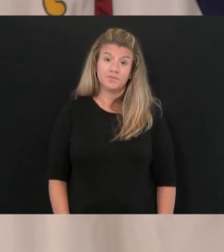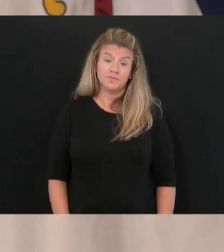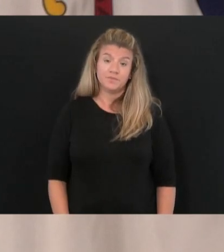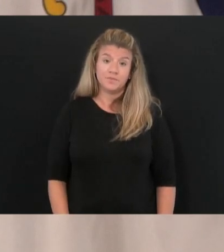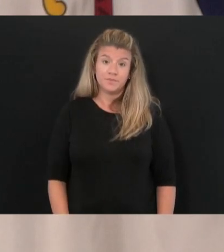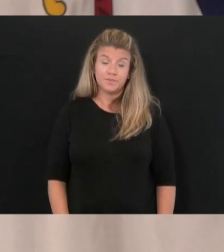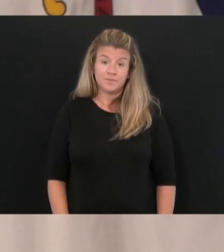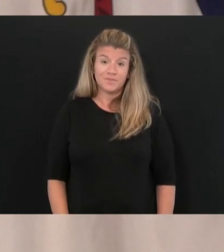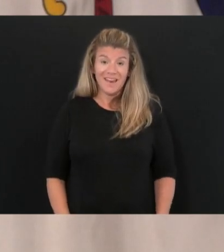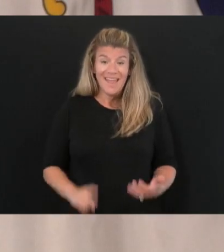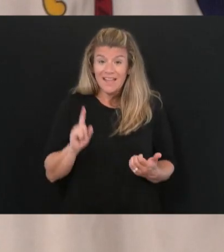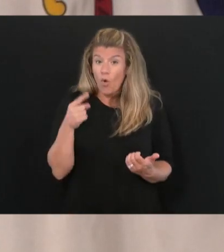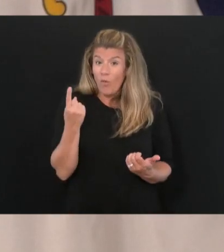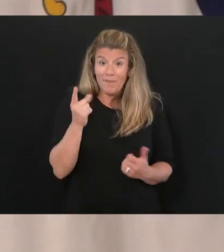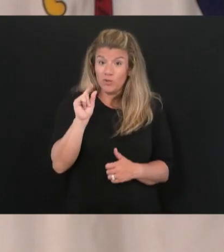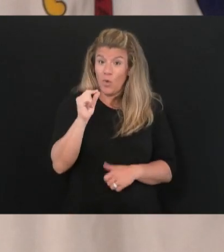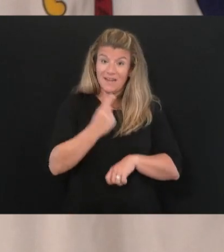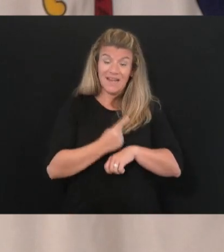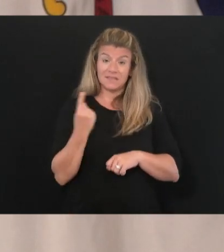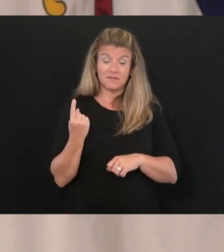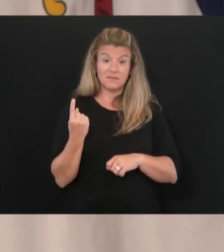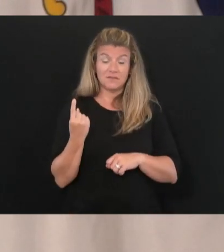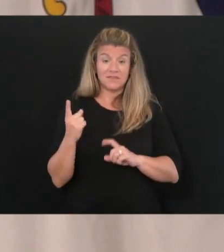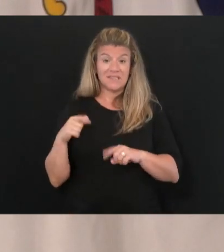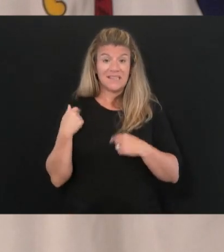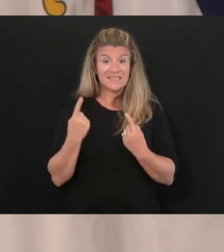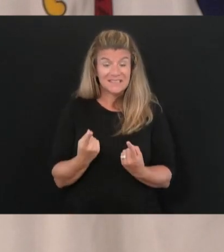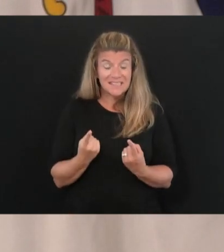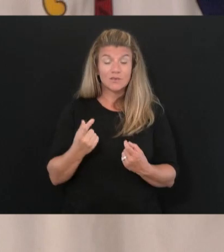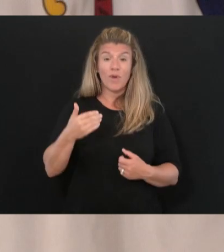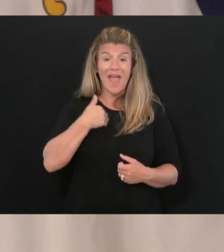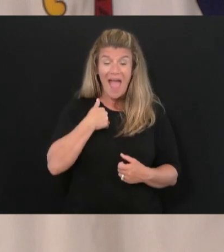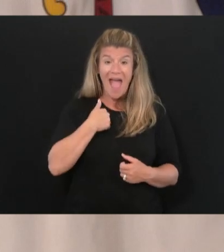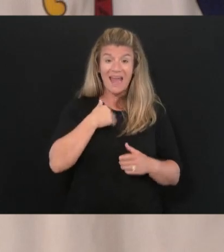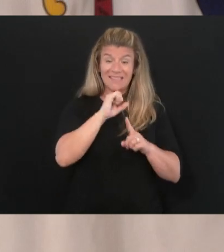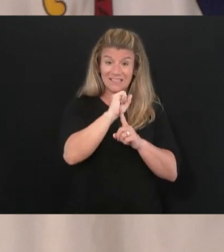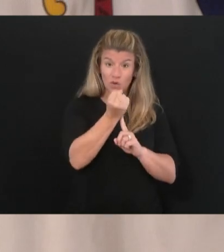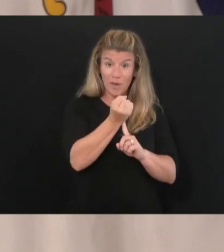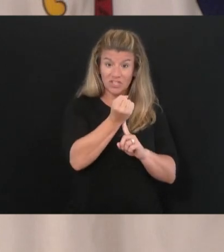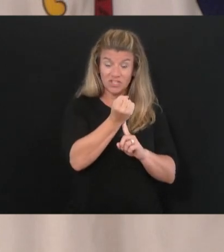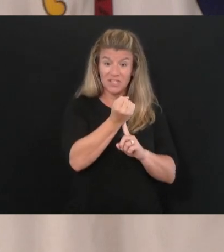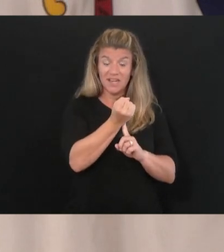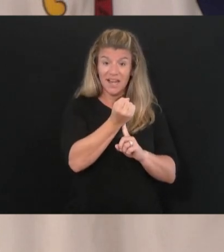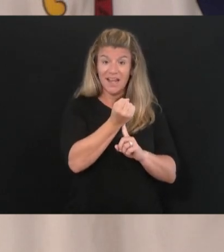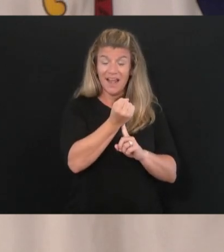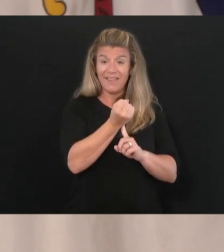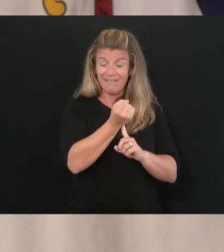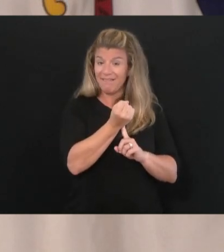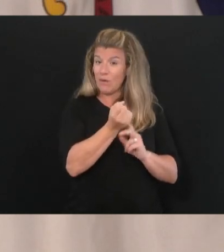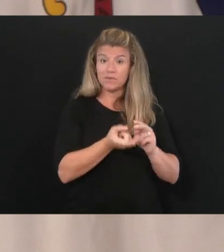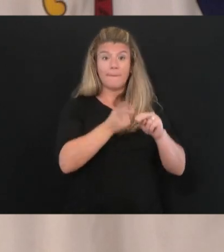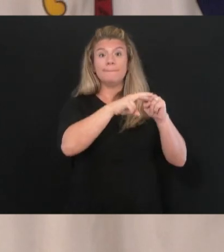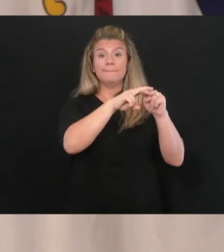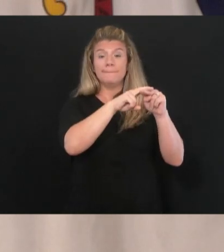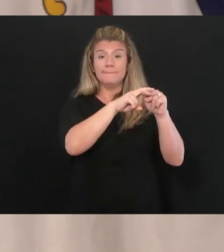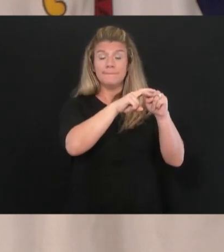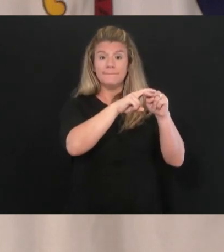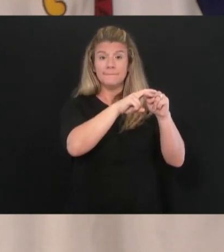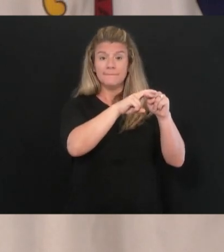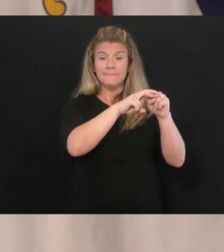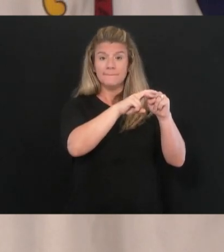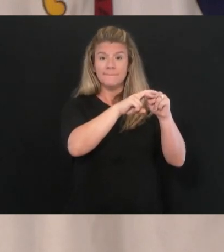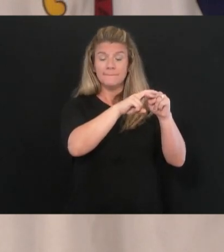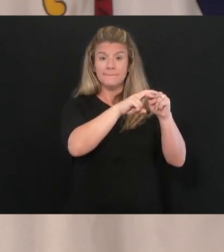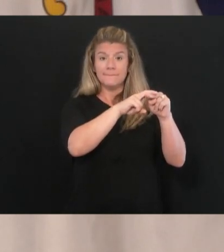It's just been 20 days since we had a situation that it was significantly worse than where New Jersey